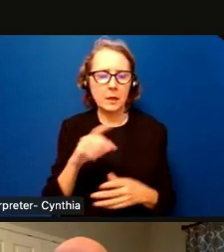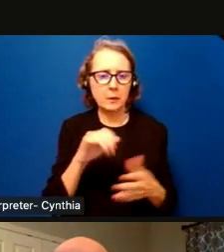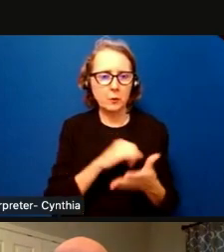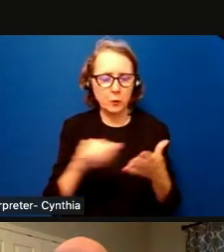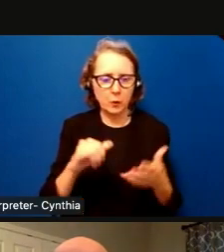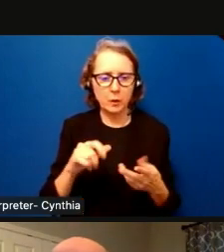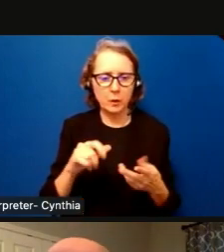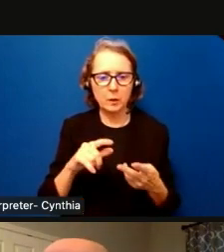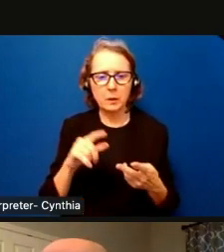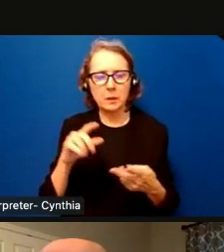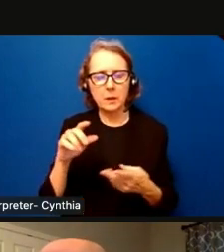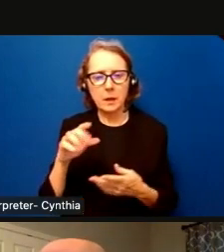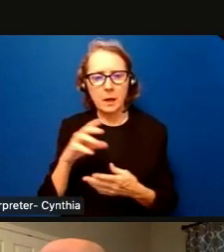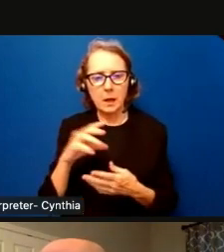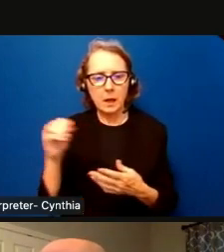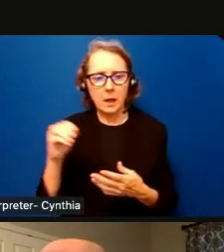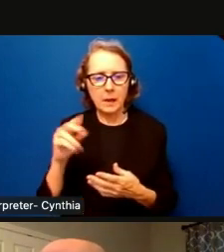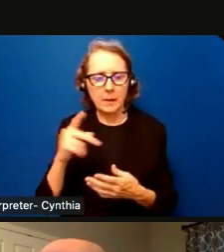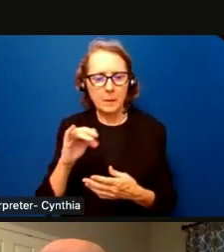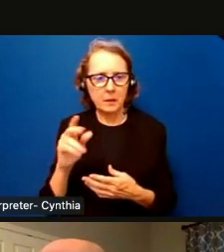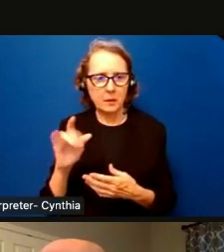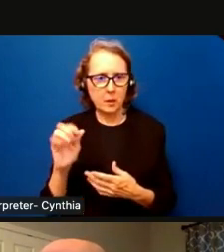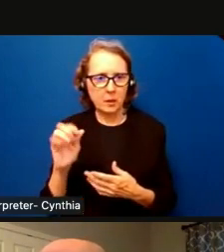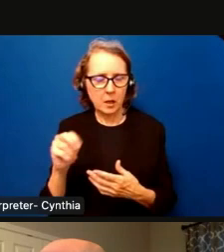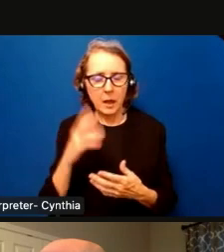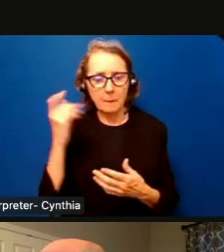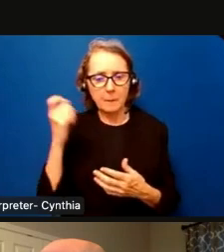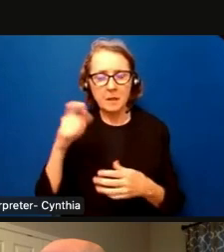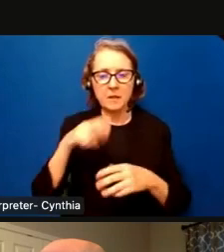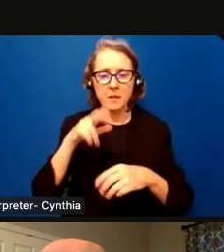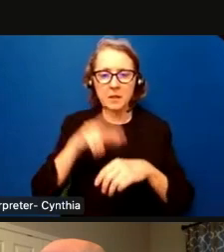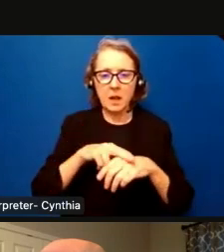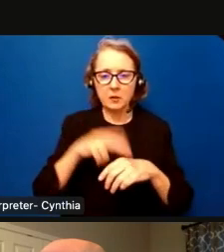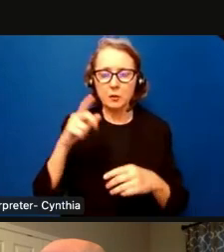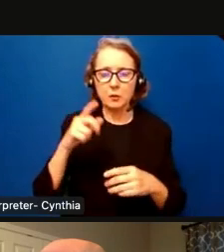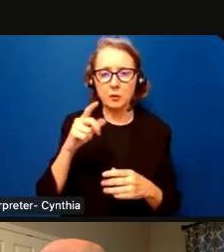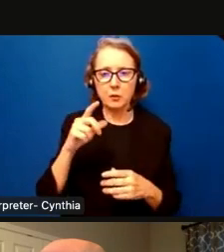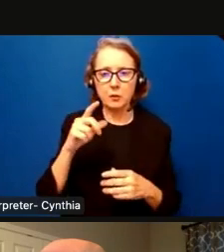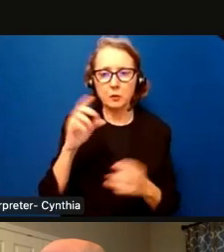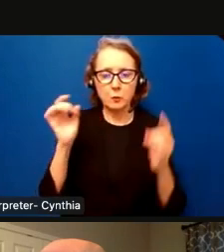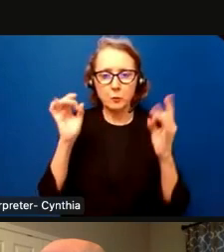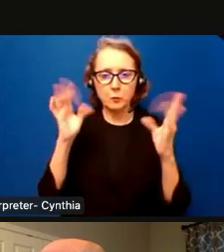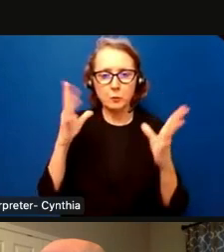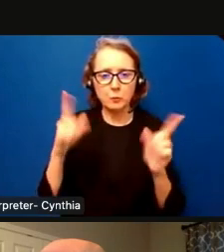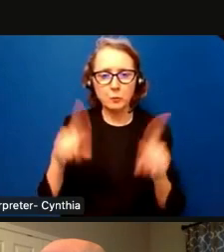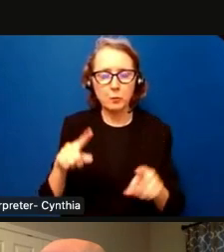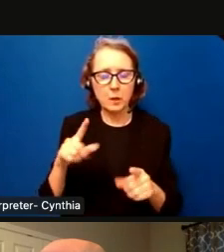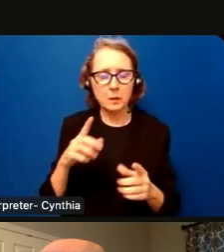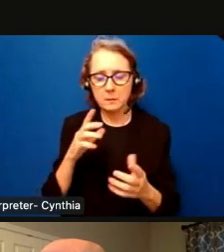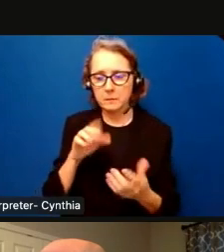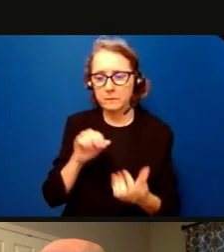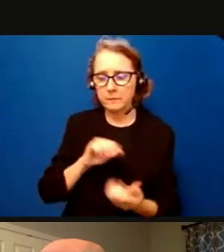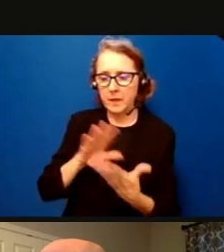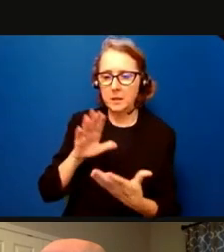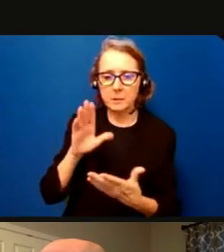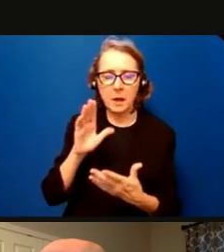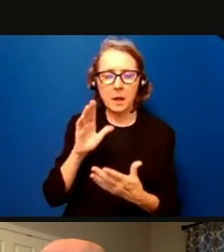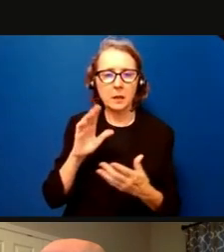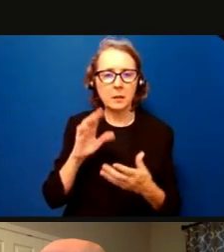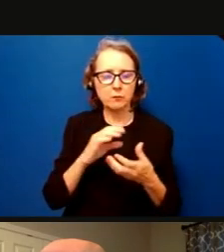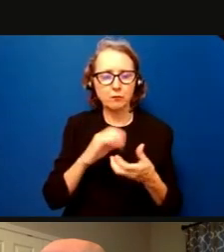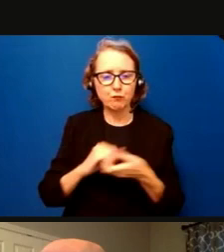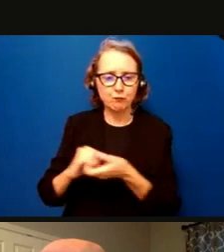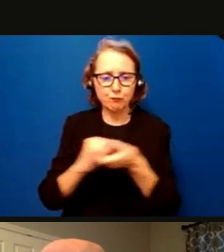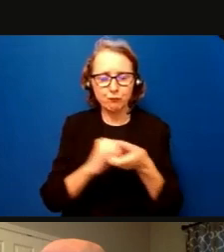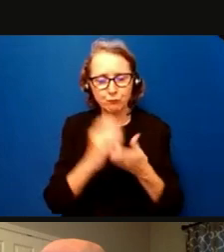whereas the grief and devastation to this national tragedy was met with heroism, compassion, and union of the American people, and whereas